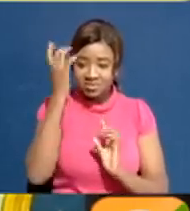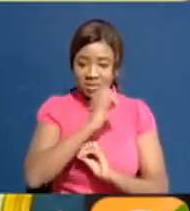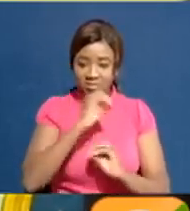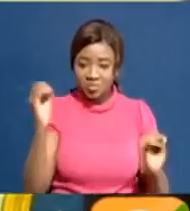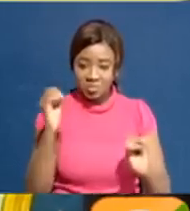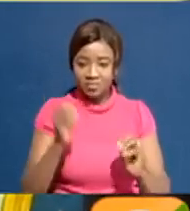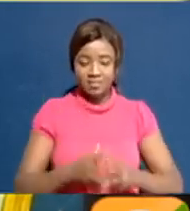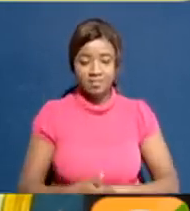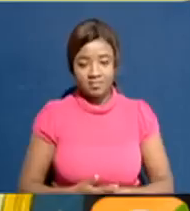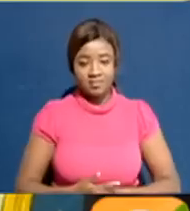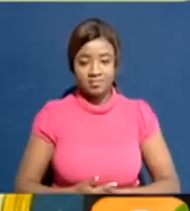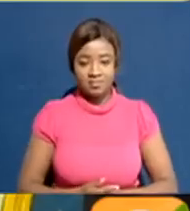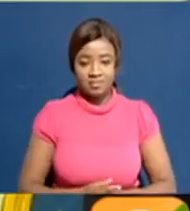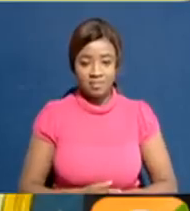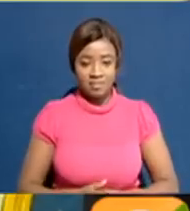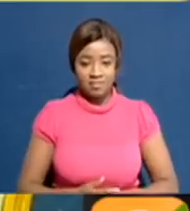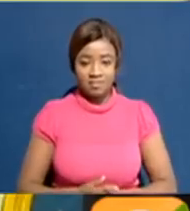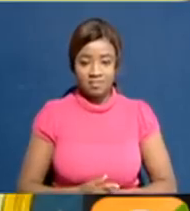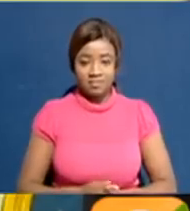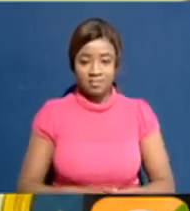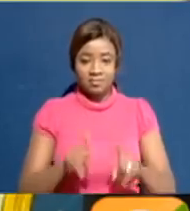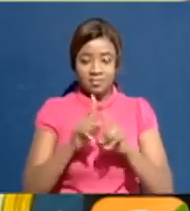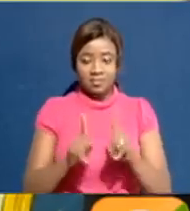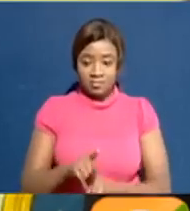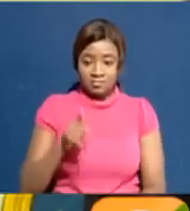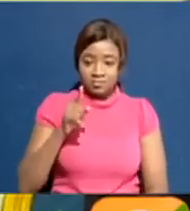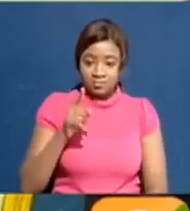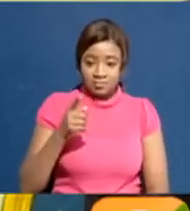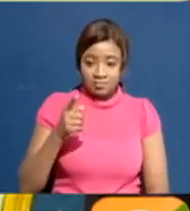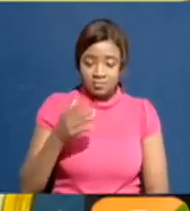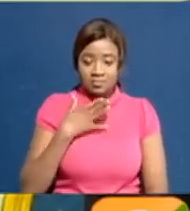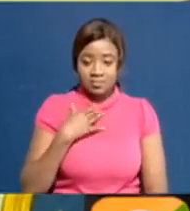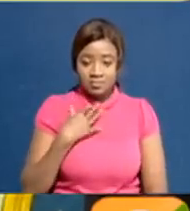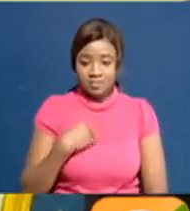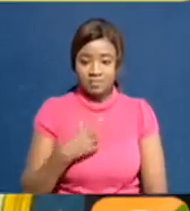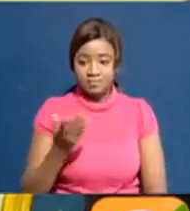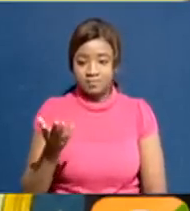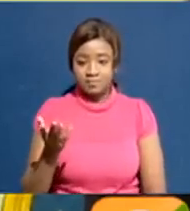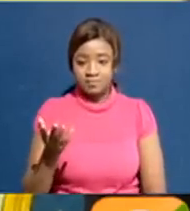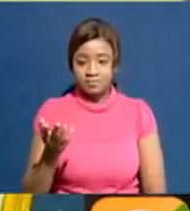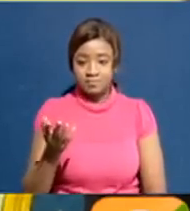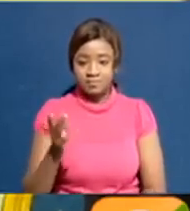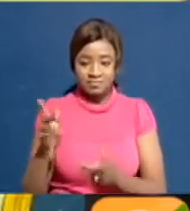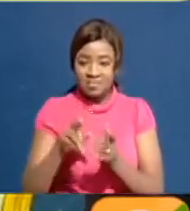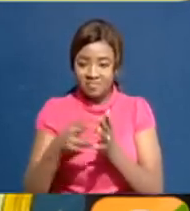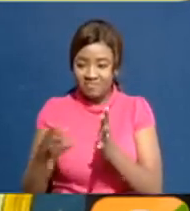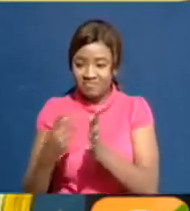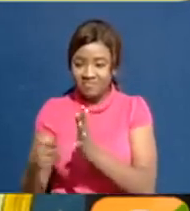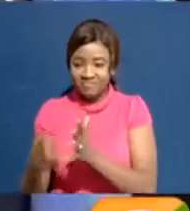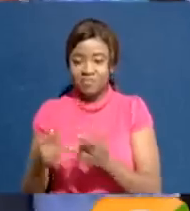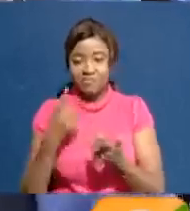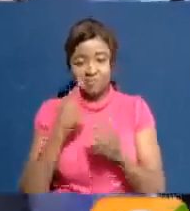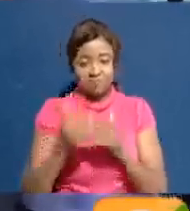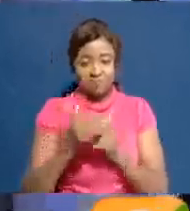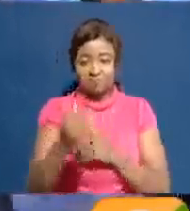Mr. Haji's forte and was therefore wanting, deficient and defective, leading to the numerous terrorist